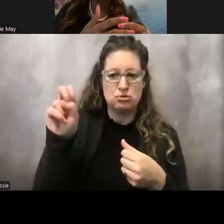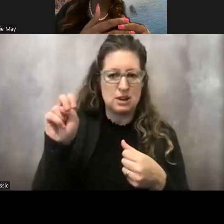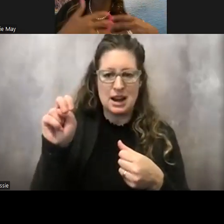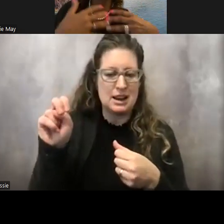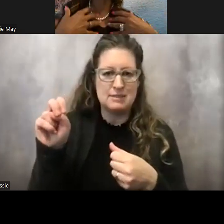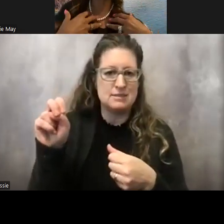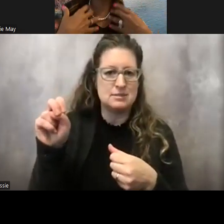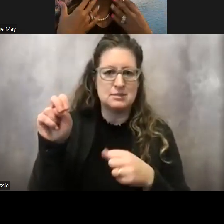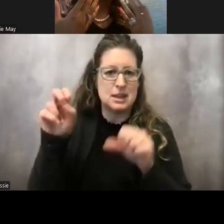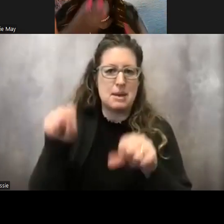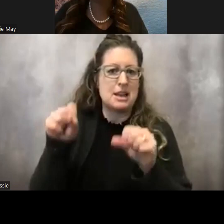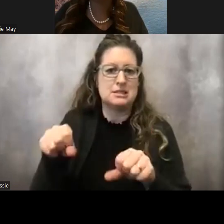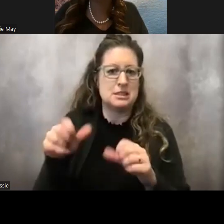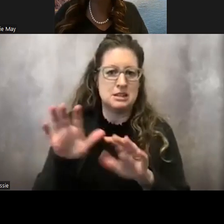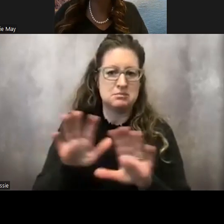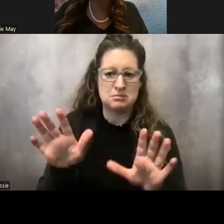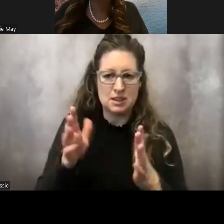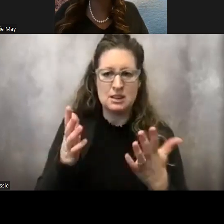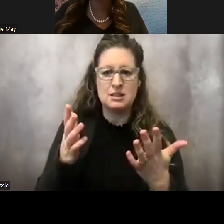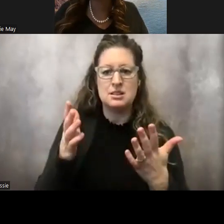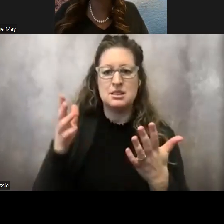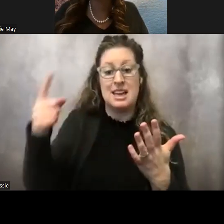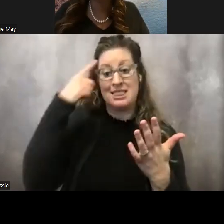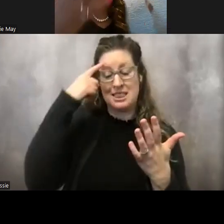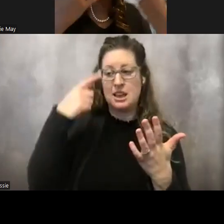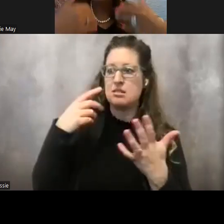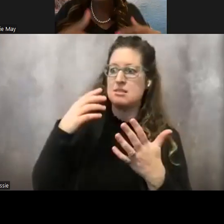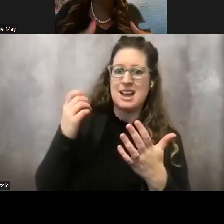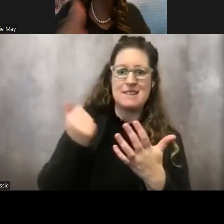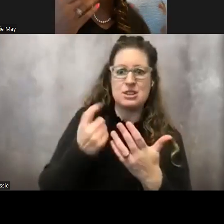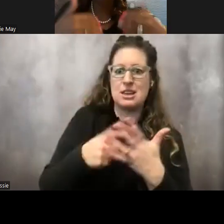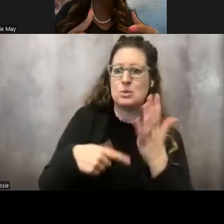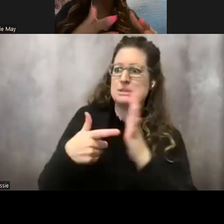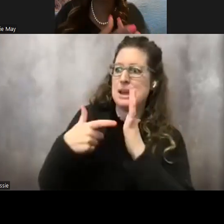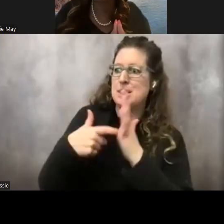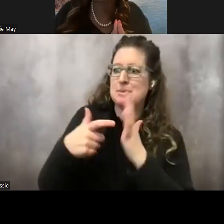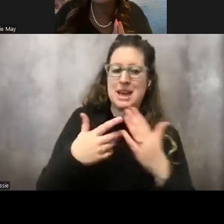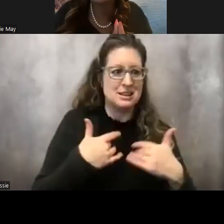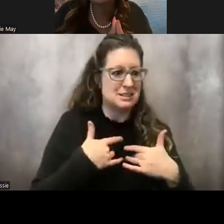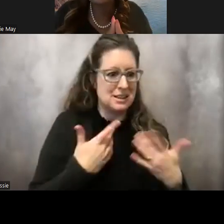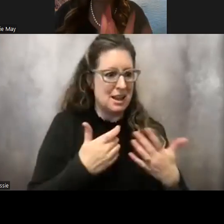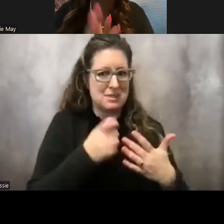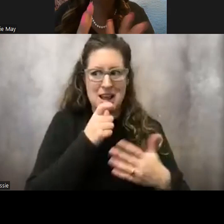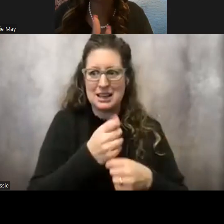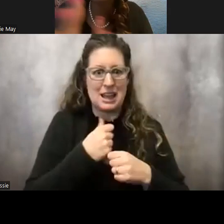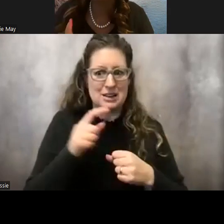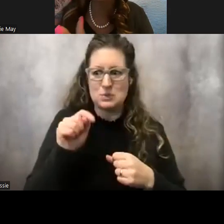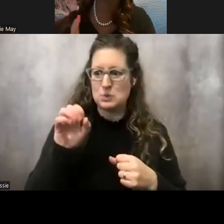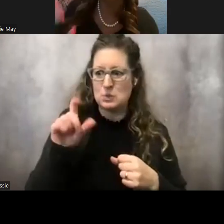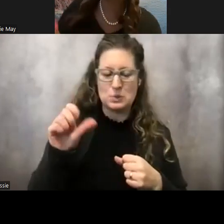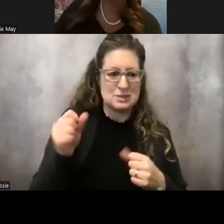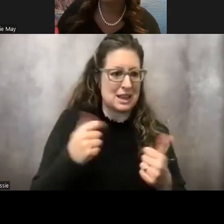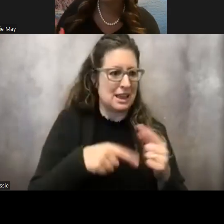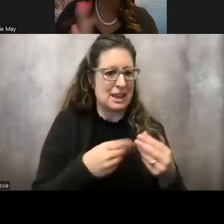that all that we demand from them, they're not getting enough in return, and money is not just money